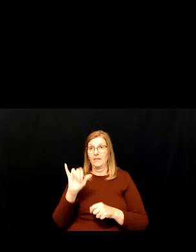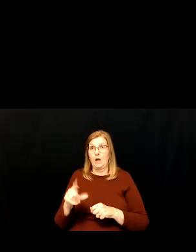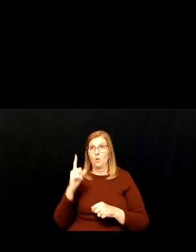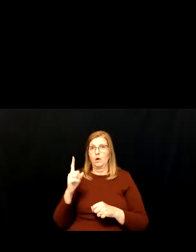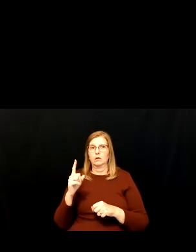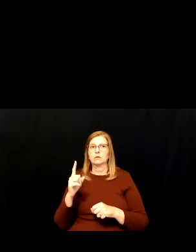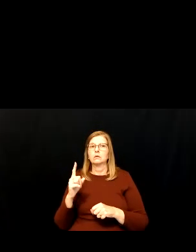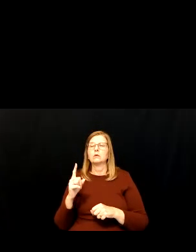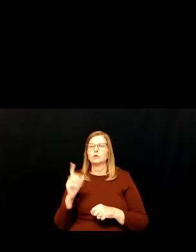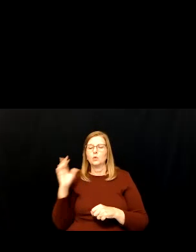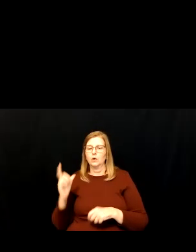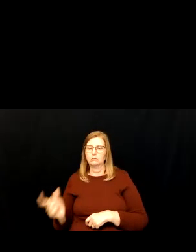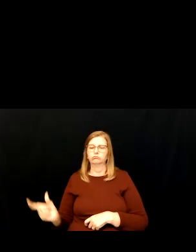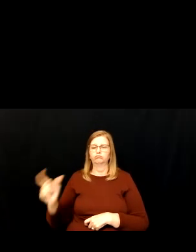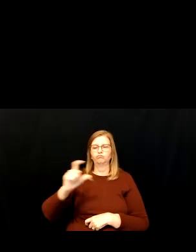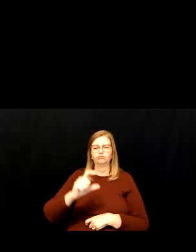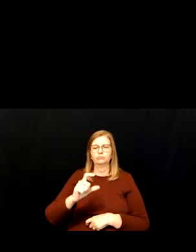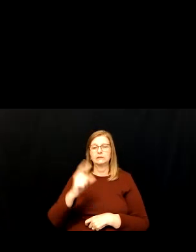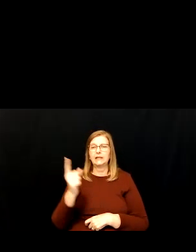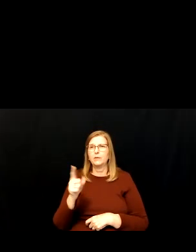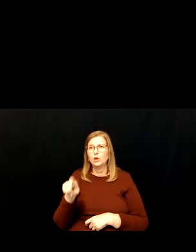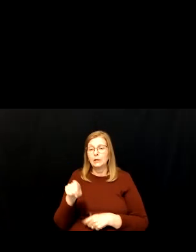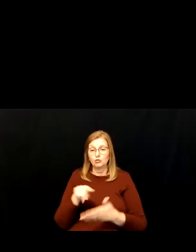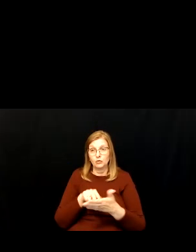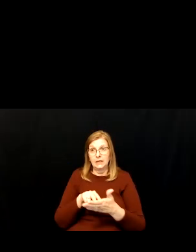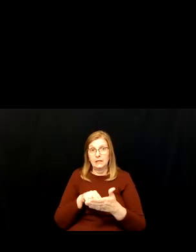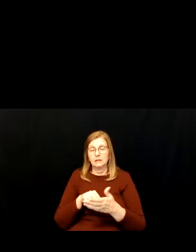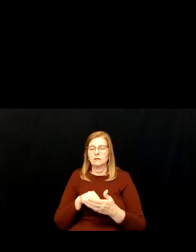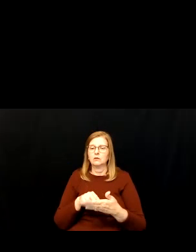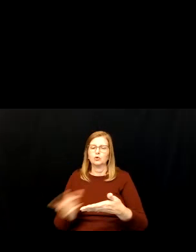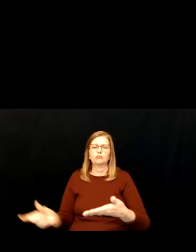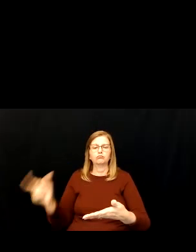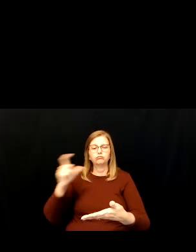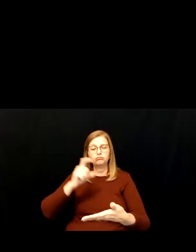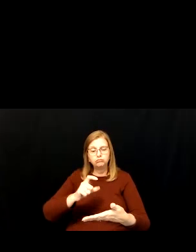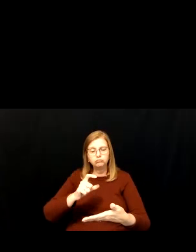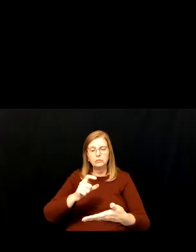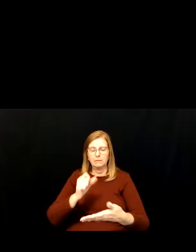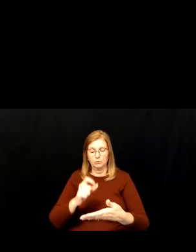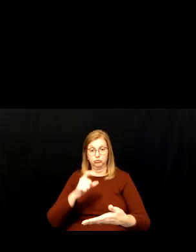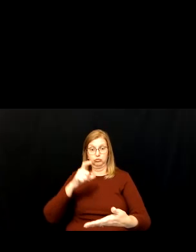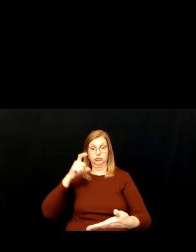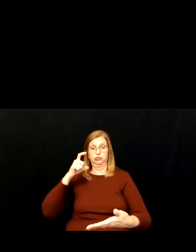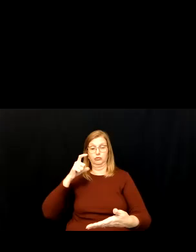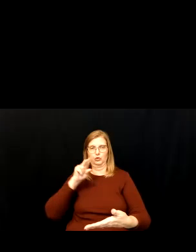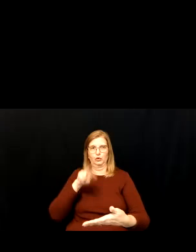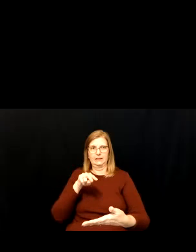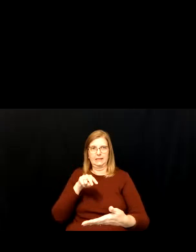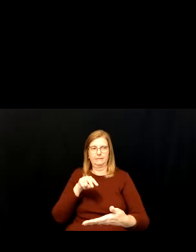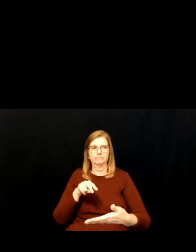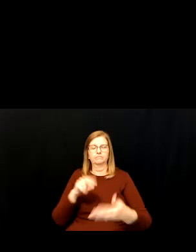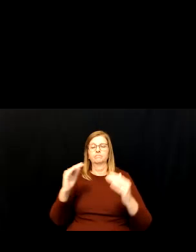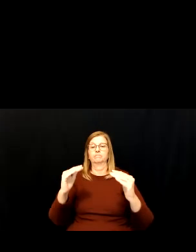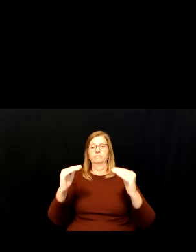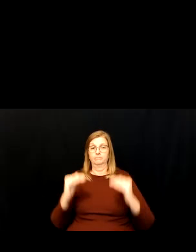up to something that you need to read, and it would magnify what you're looking at. The next one on the bottom